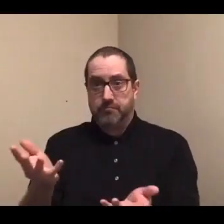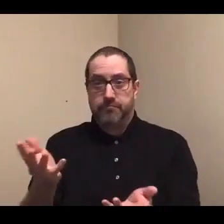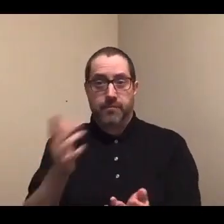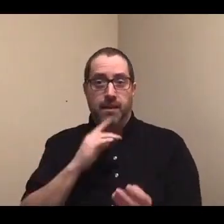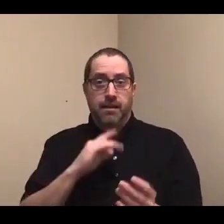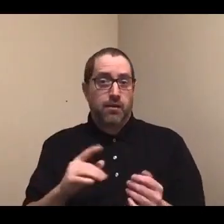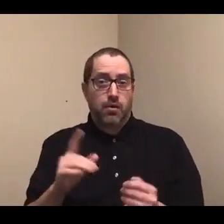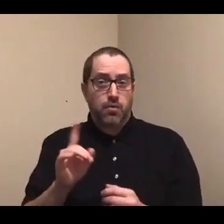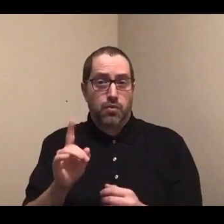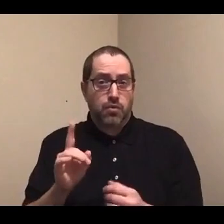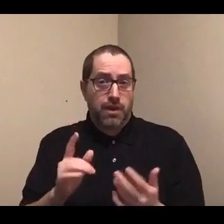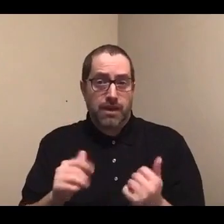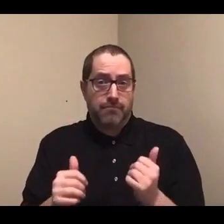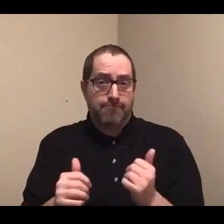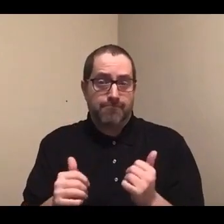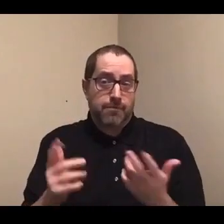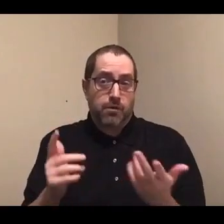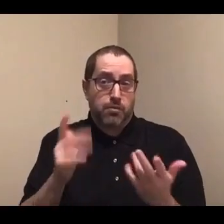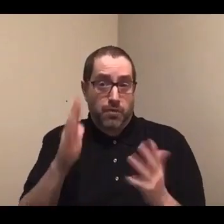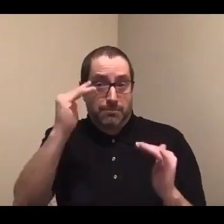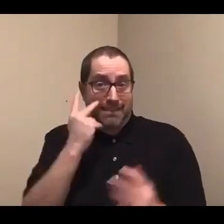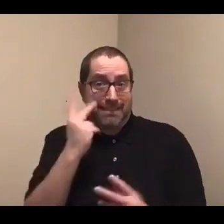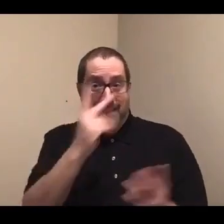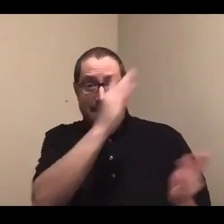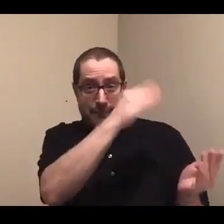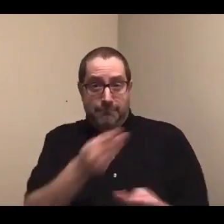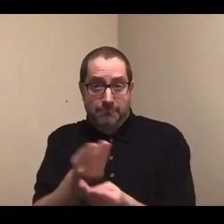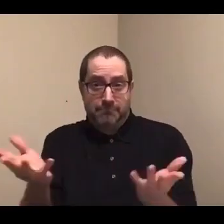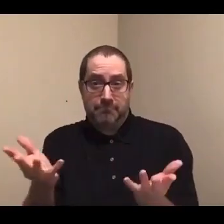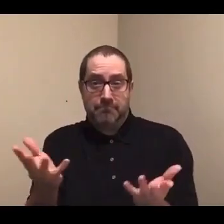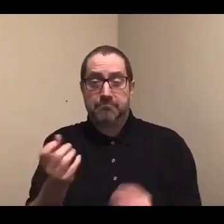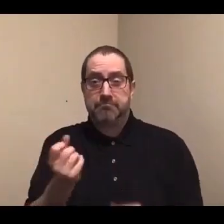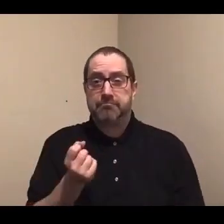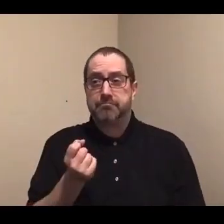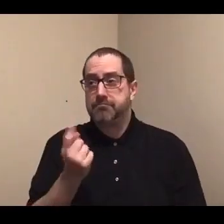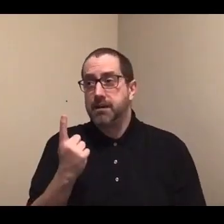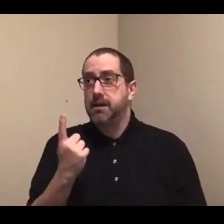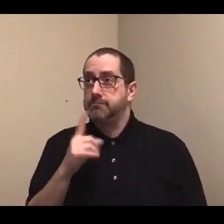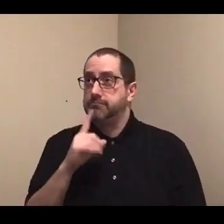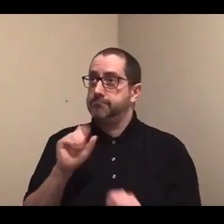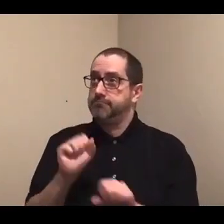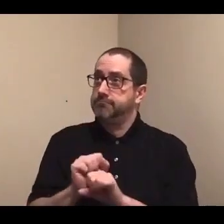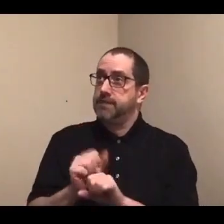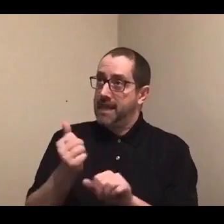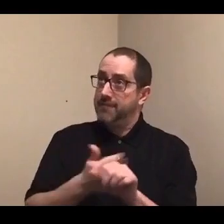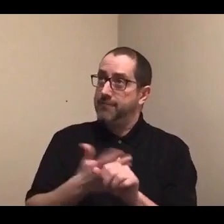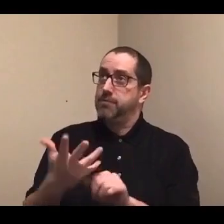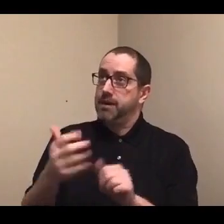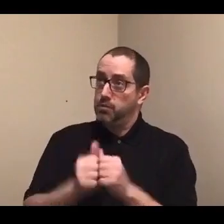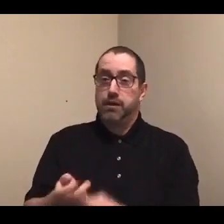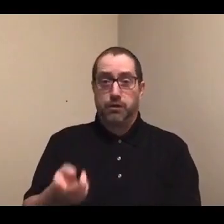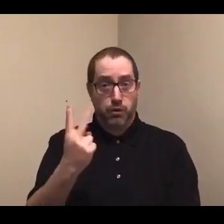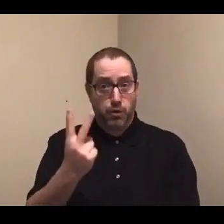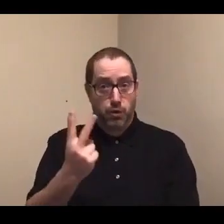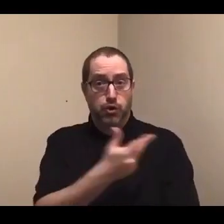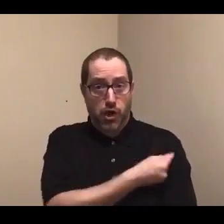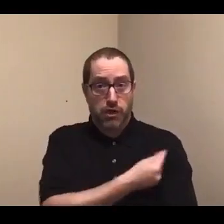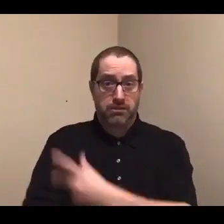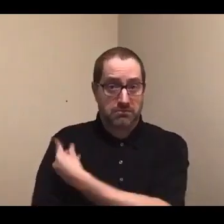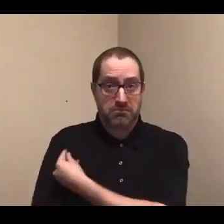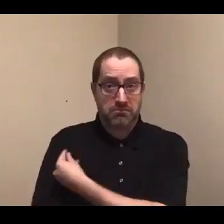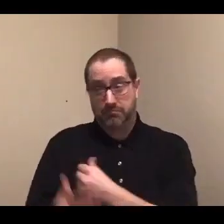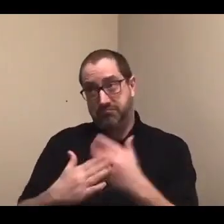vaccination programs. So depending upon uptake, but certainly, having everybody with 2 shots in their arm is certainly doable, we